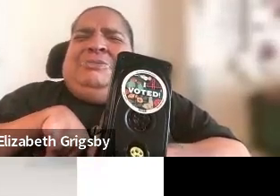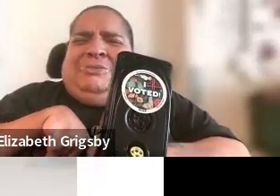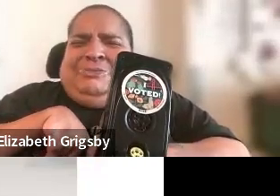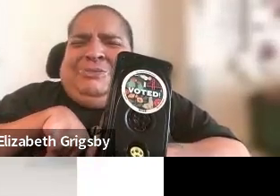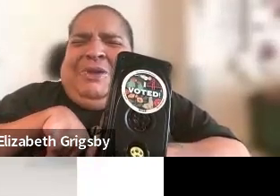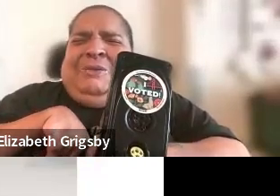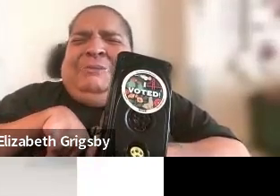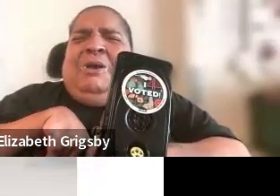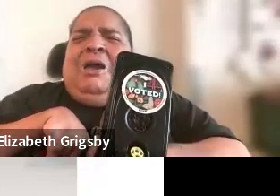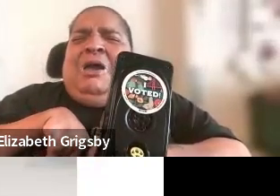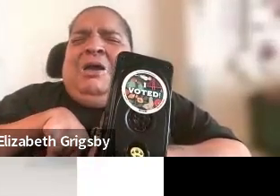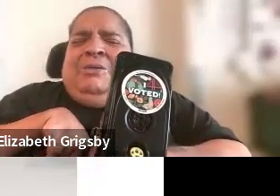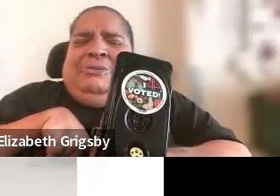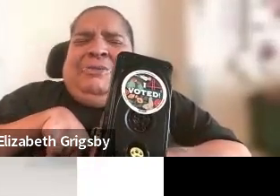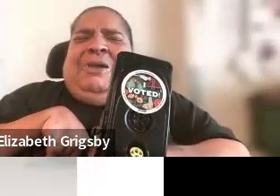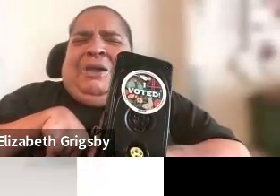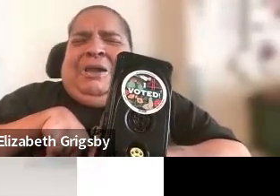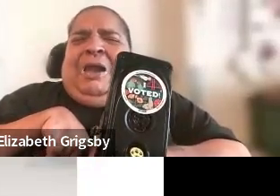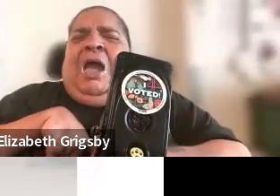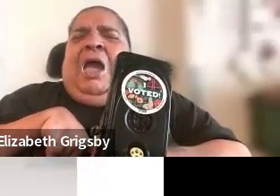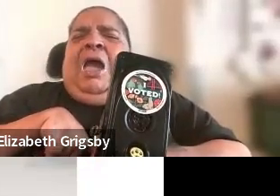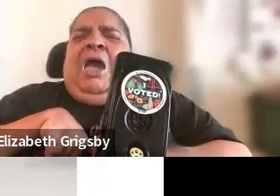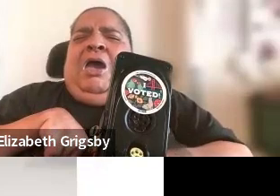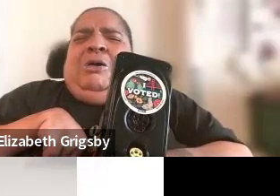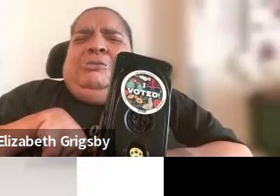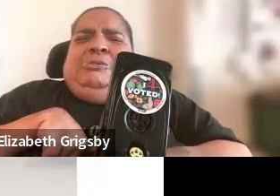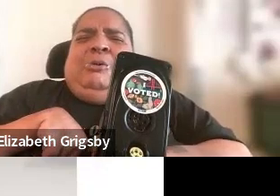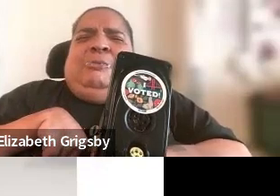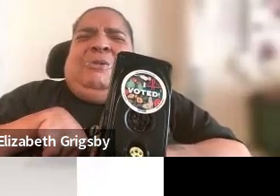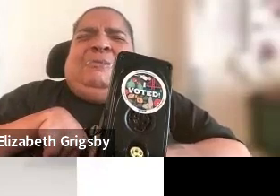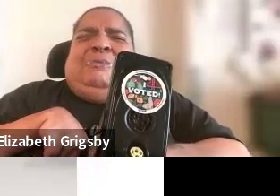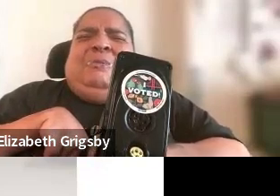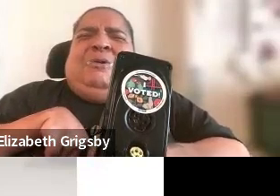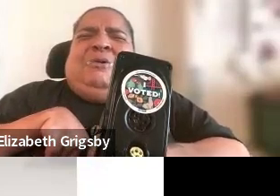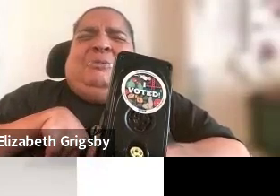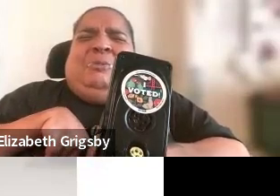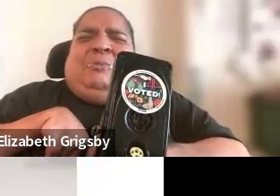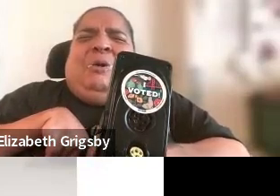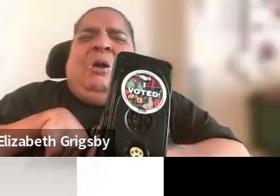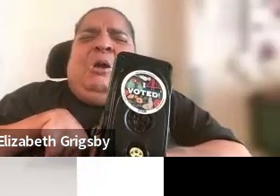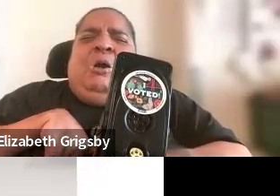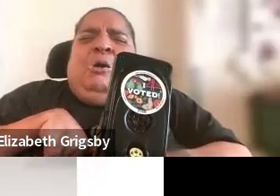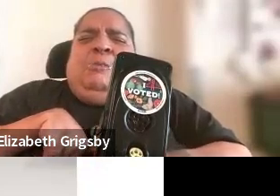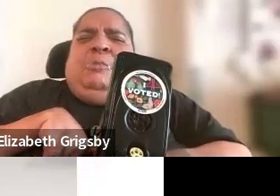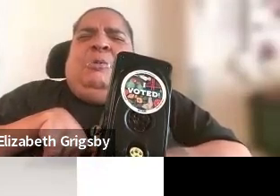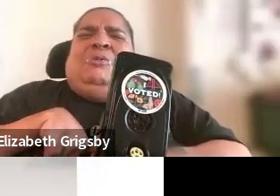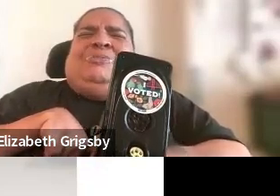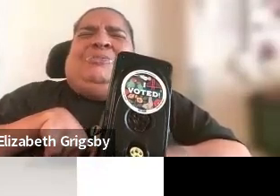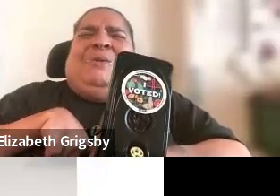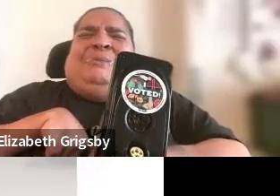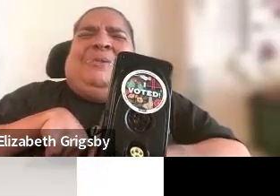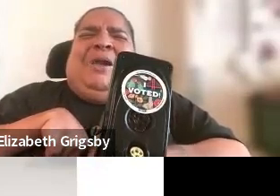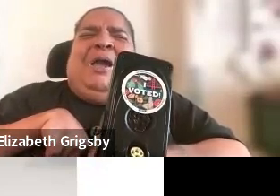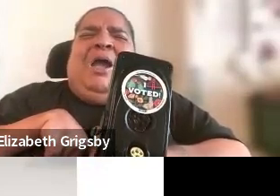is the same thing. So before you